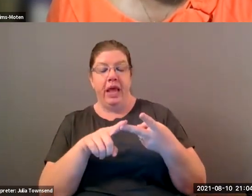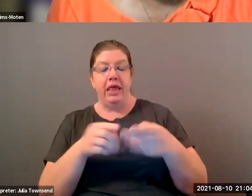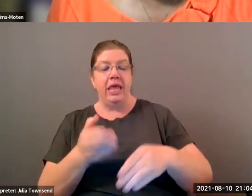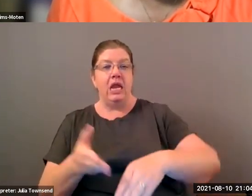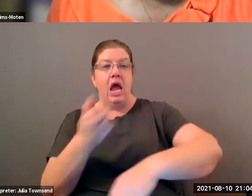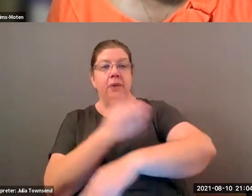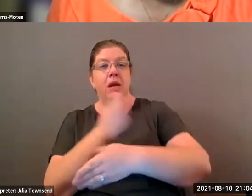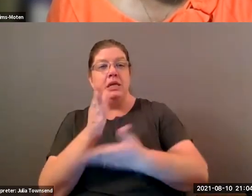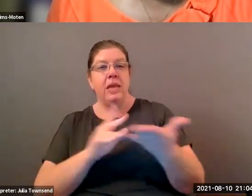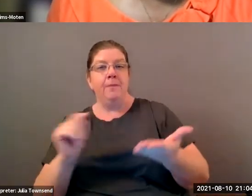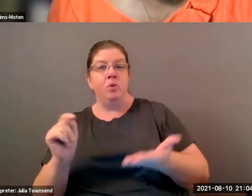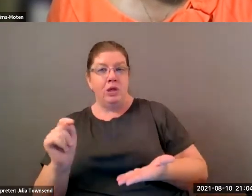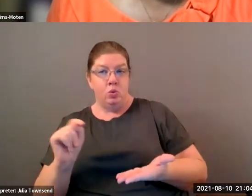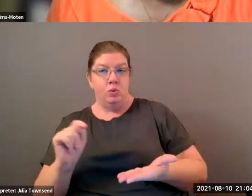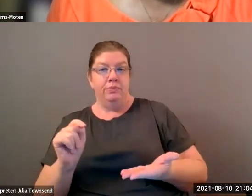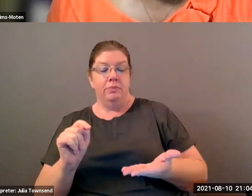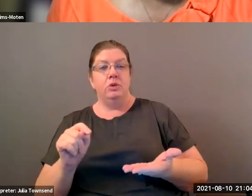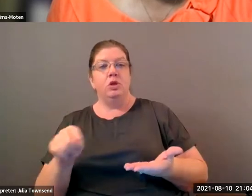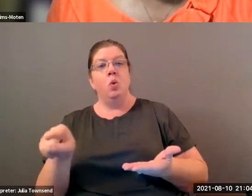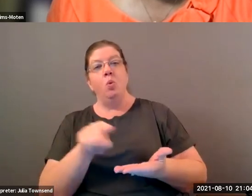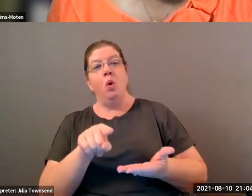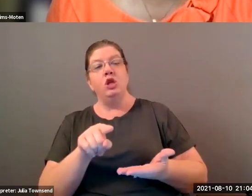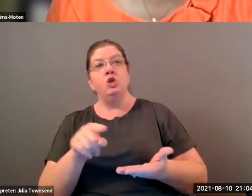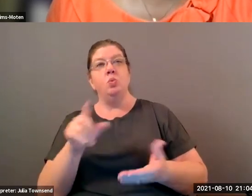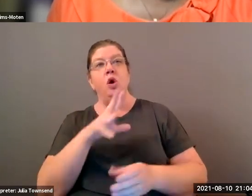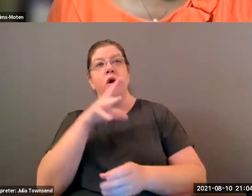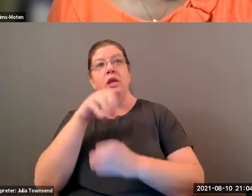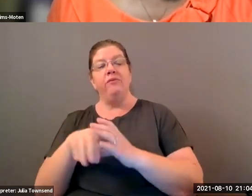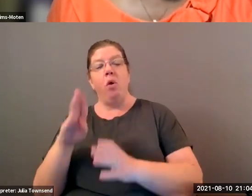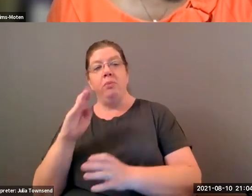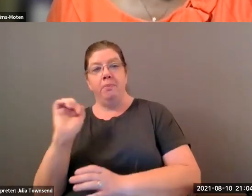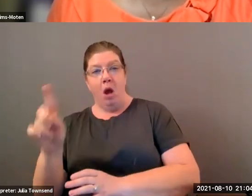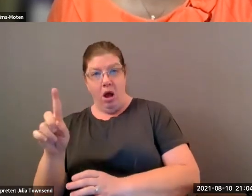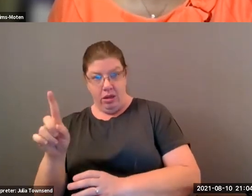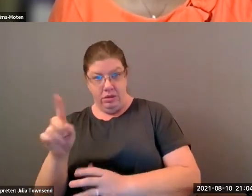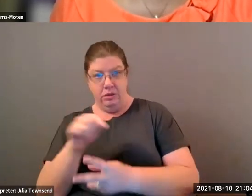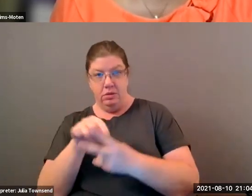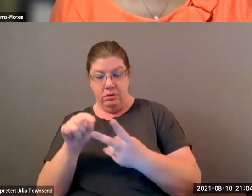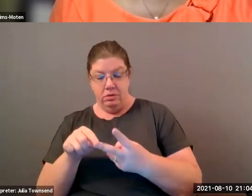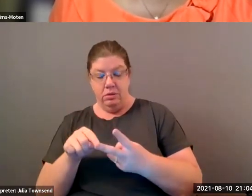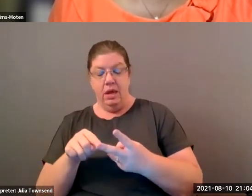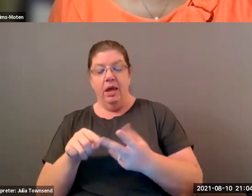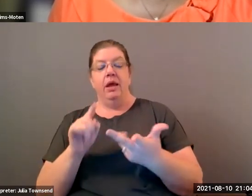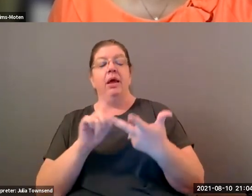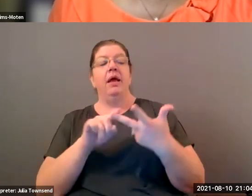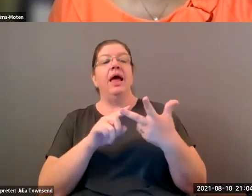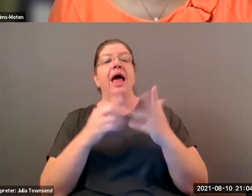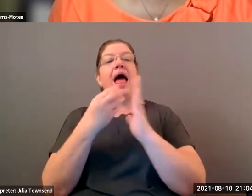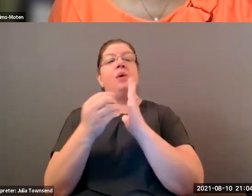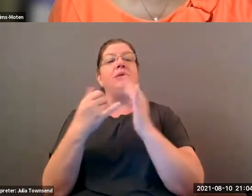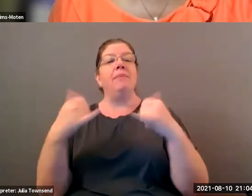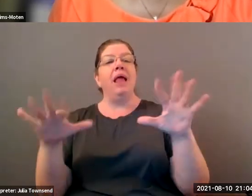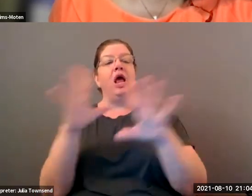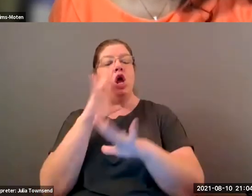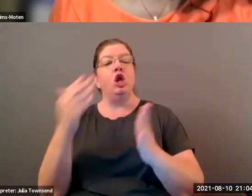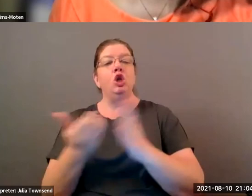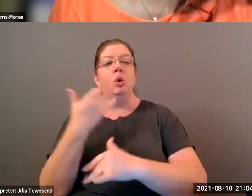some restrooms there, which were in former bonds, and also the outside play area. So they got a new play structure. They